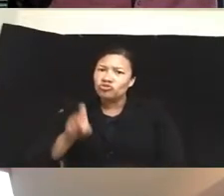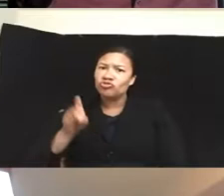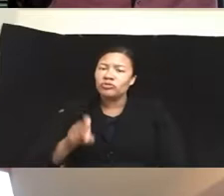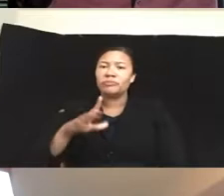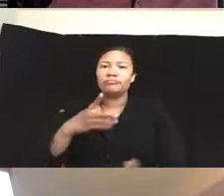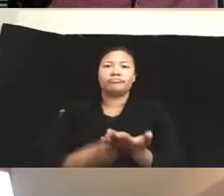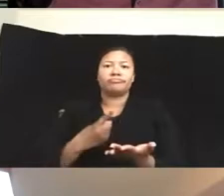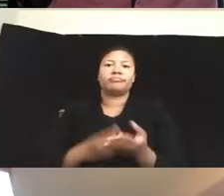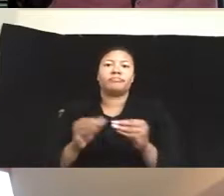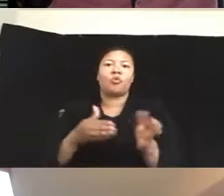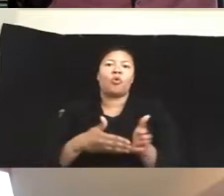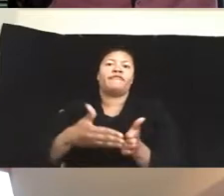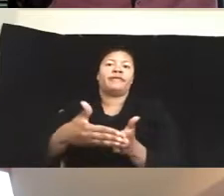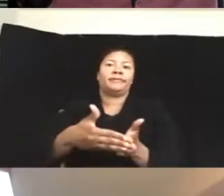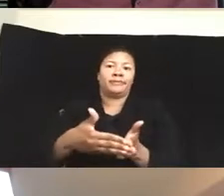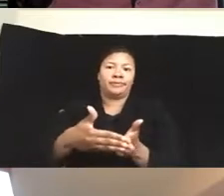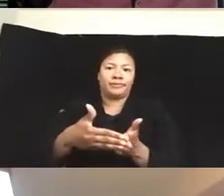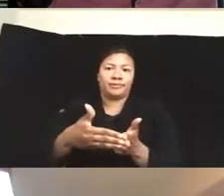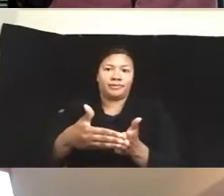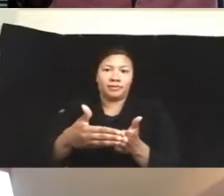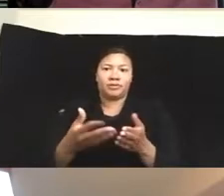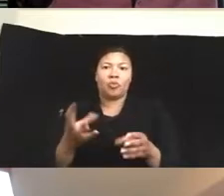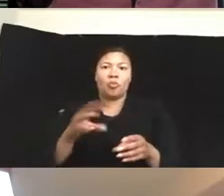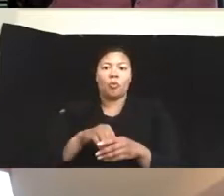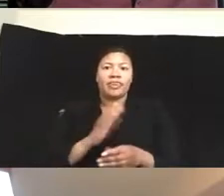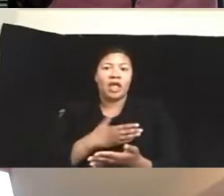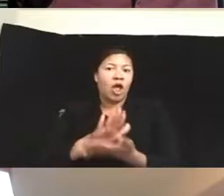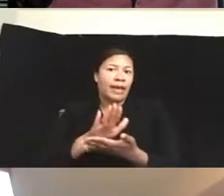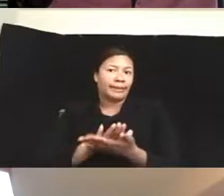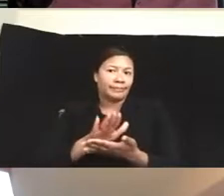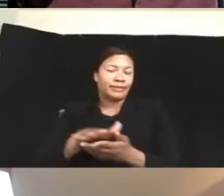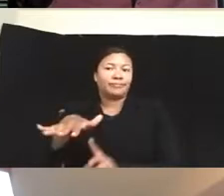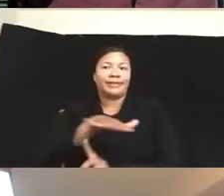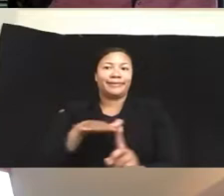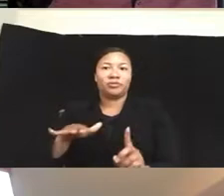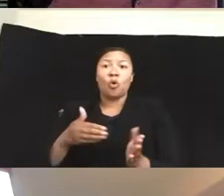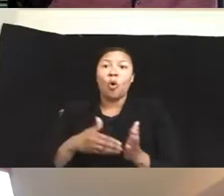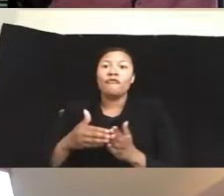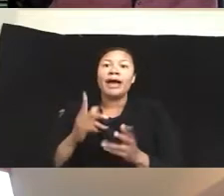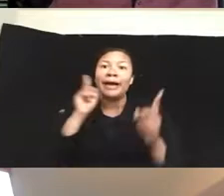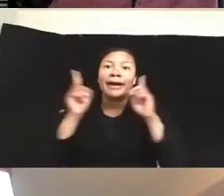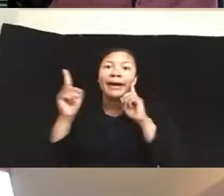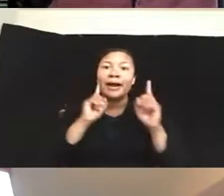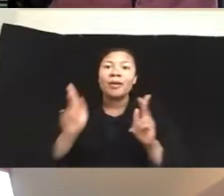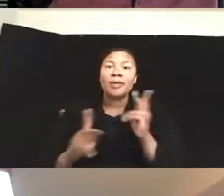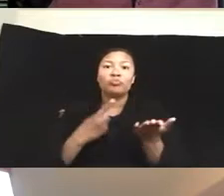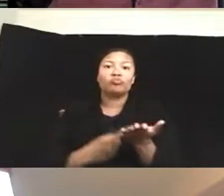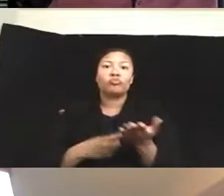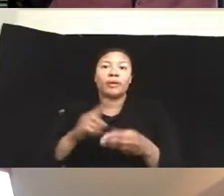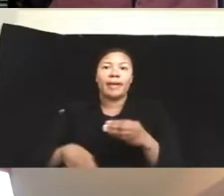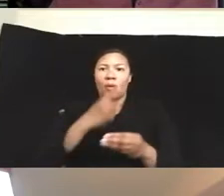discussed more often in our academic spaces. Too often I hear people talking about Black or Indigenous and